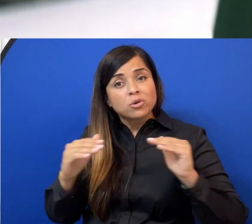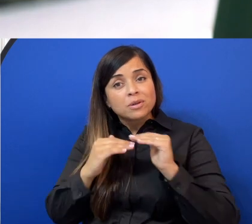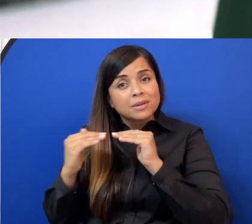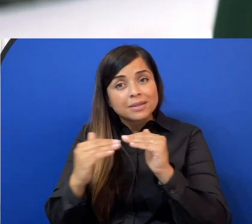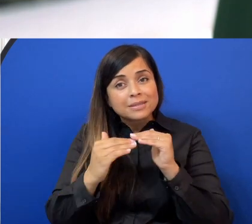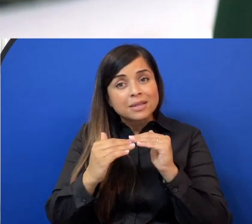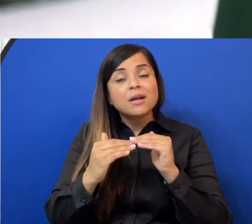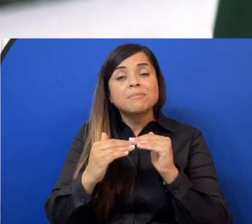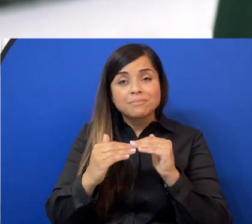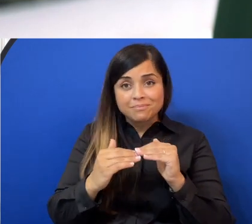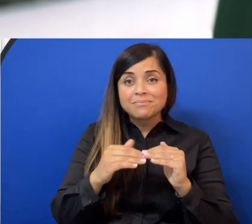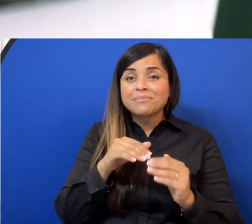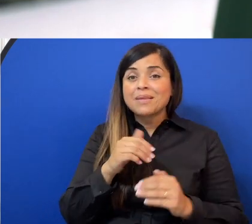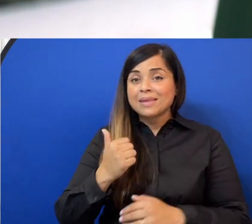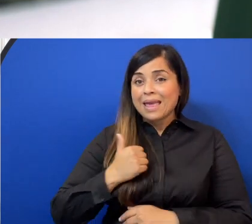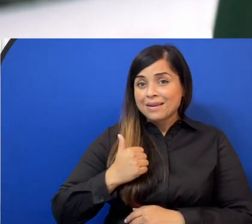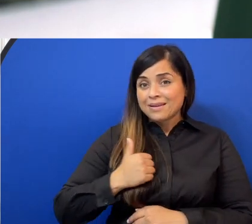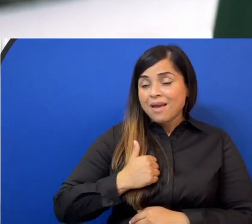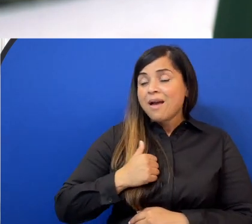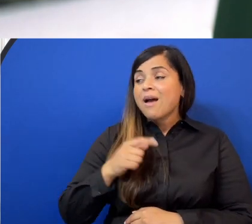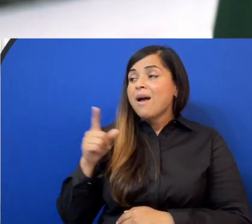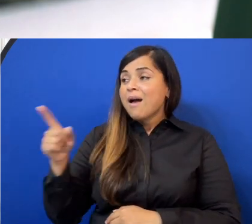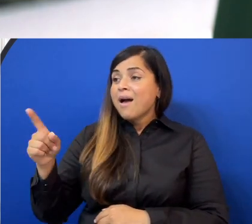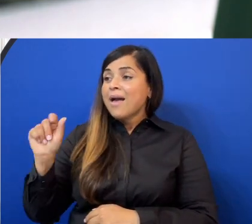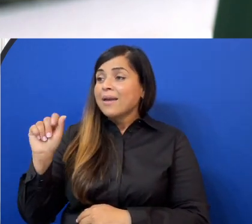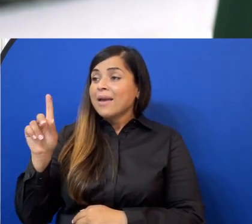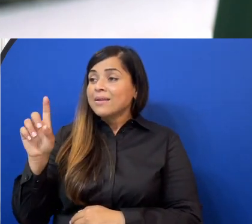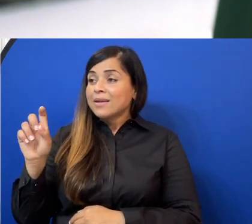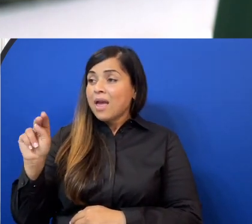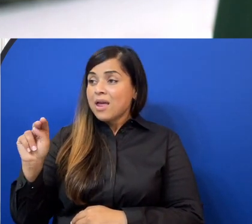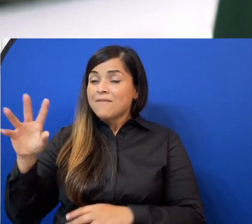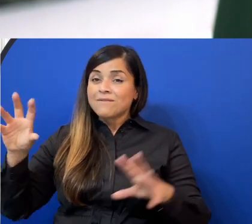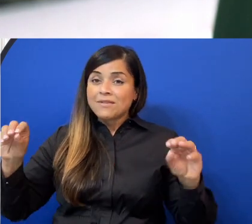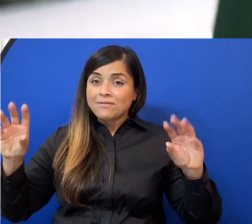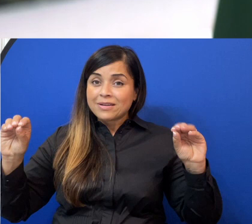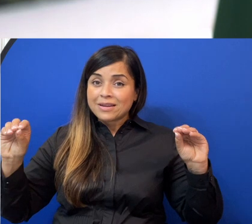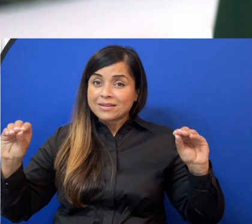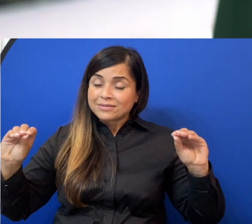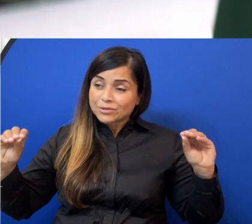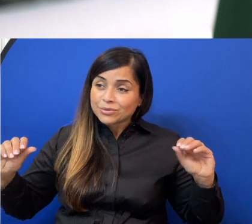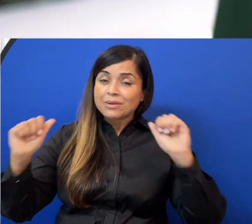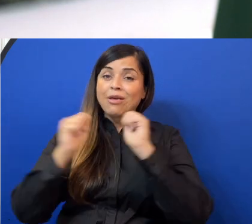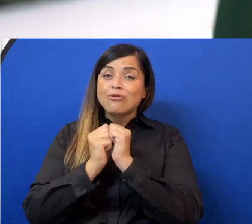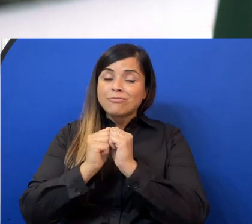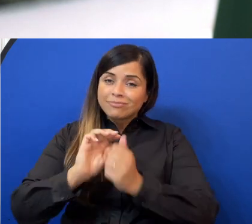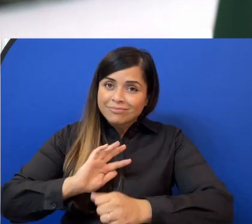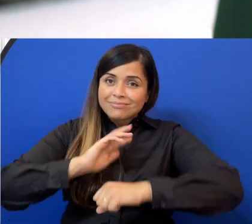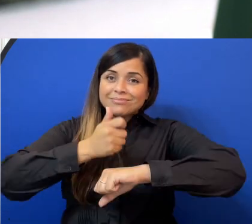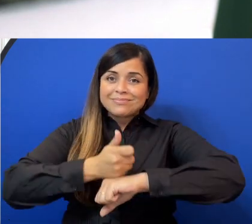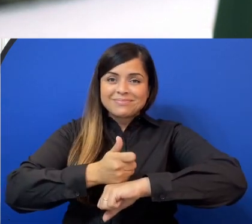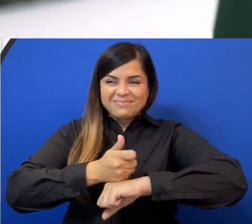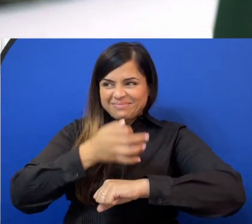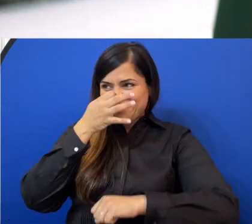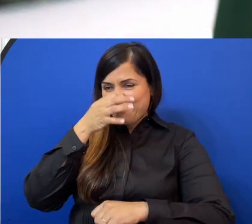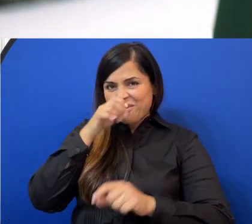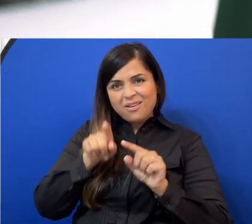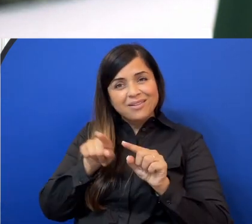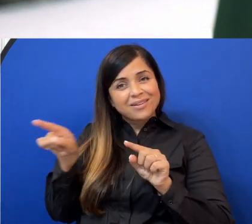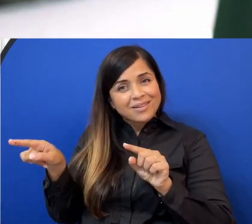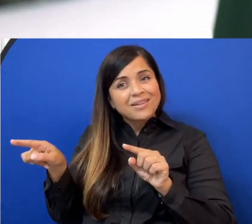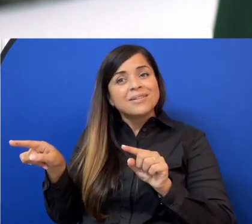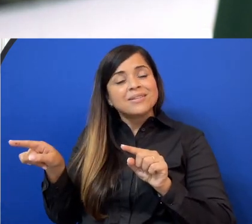Canada, located down the road at 330 Sussex, the fully renovated former war museum, now